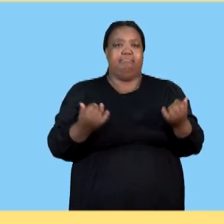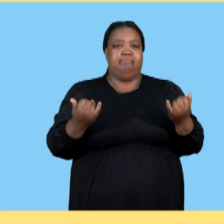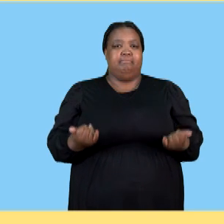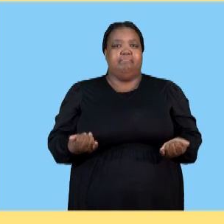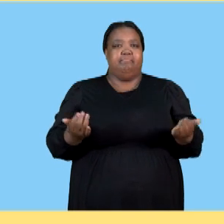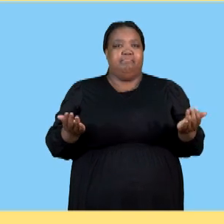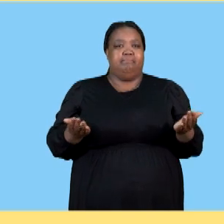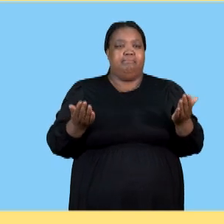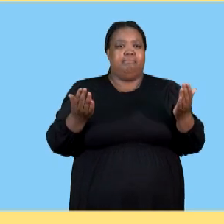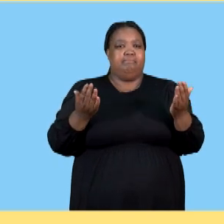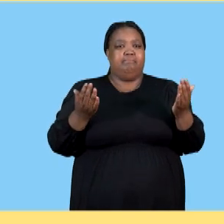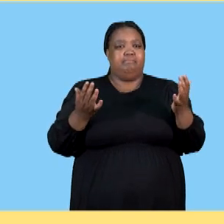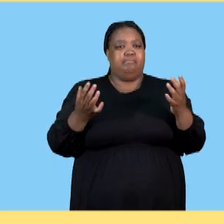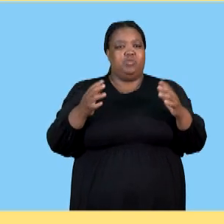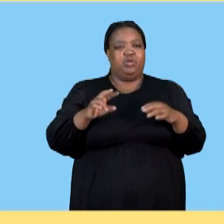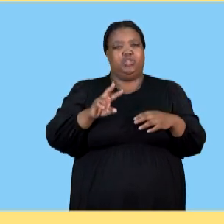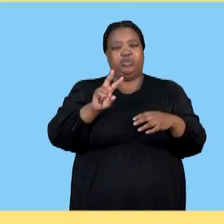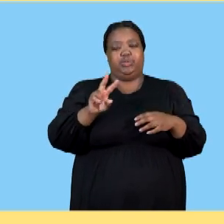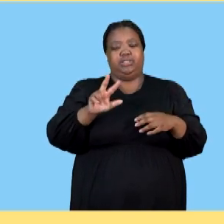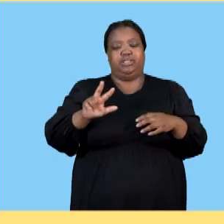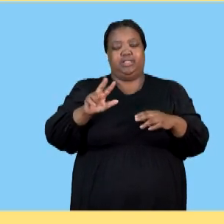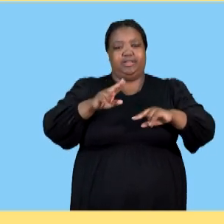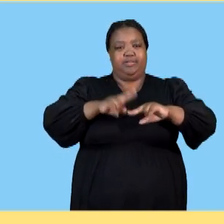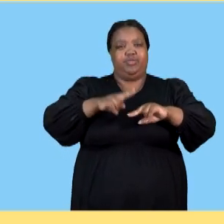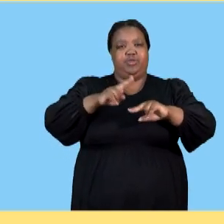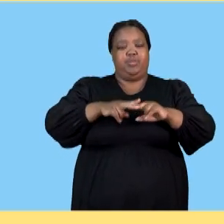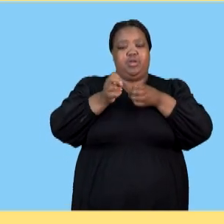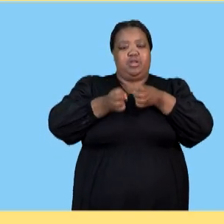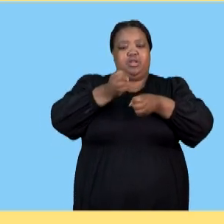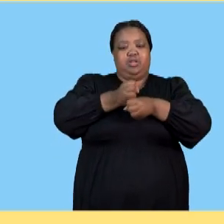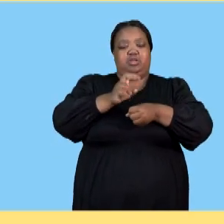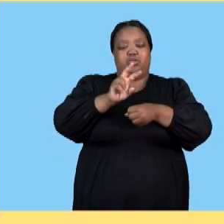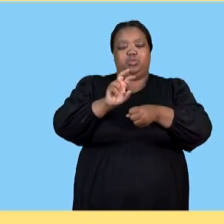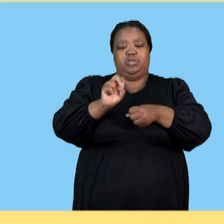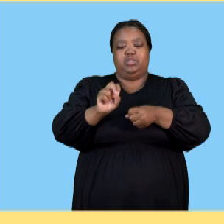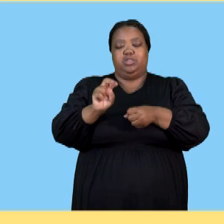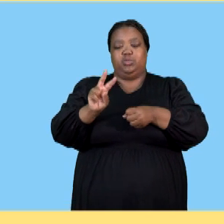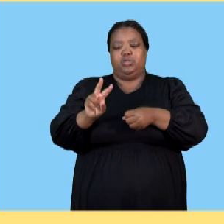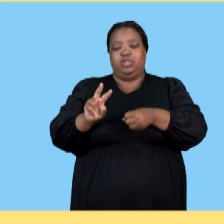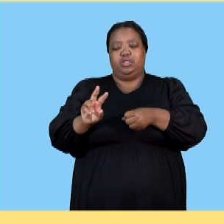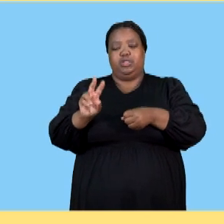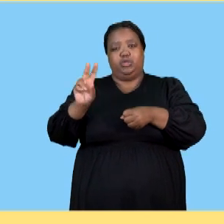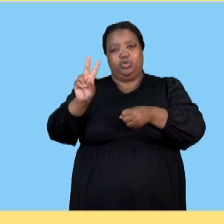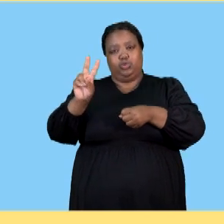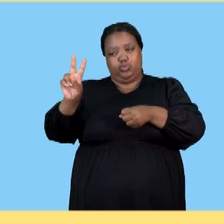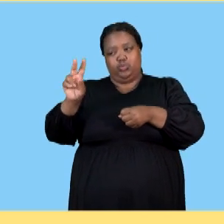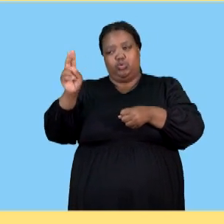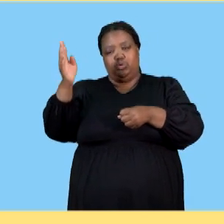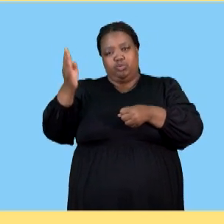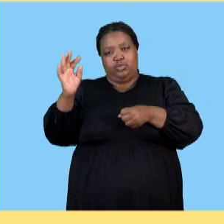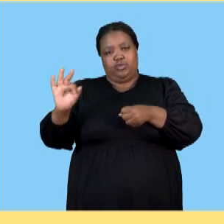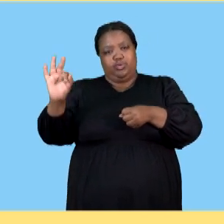We have an extract from the trial balance on 28 February. So this is for the year 2022 and the year